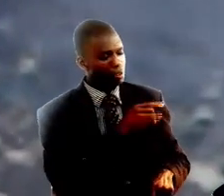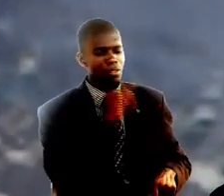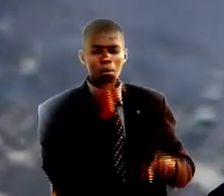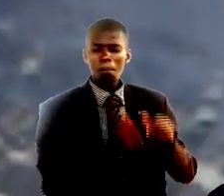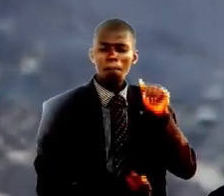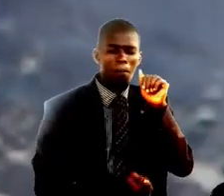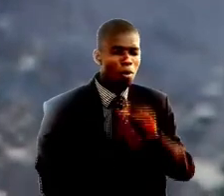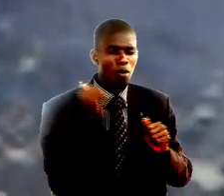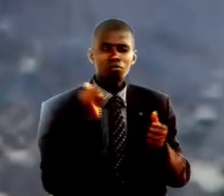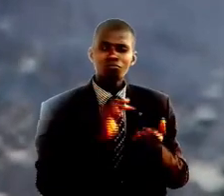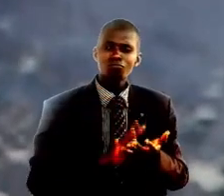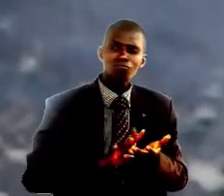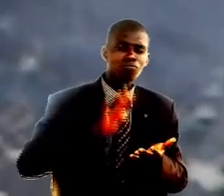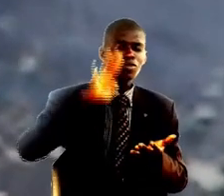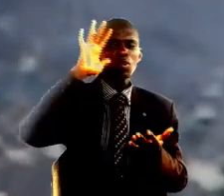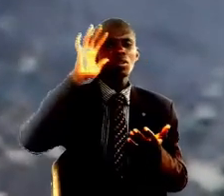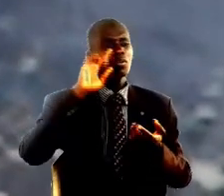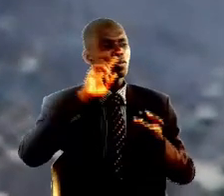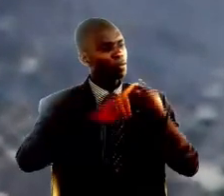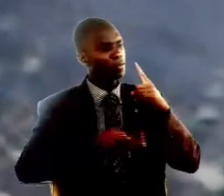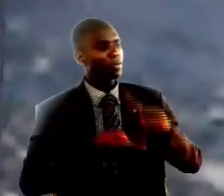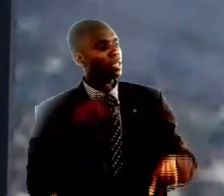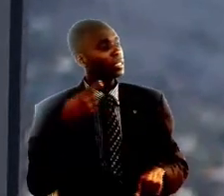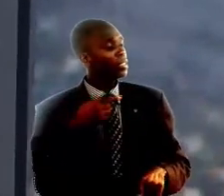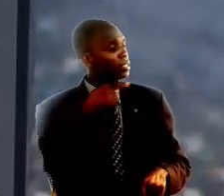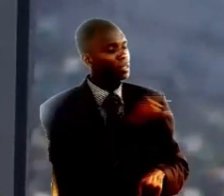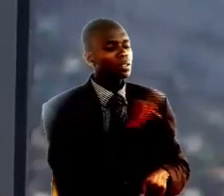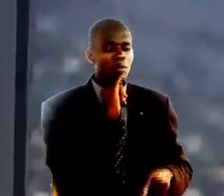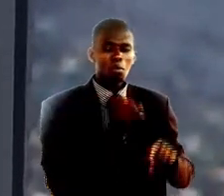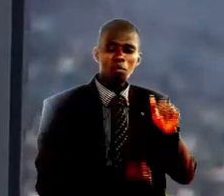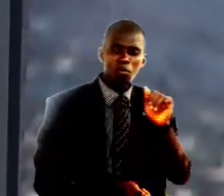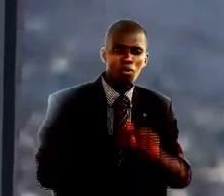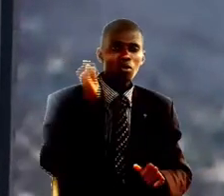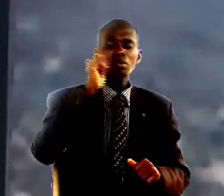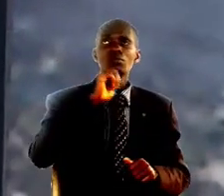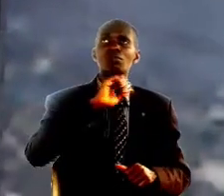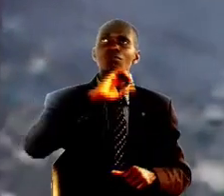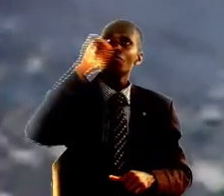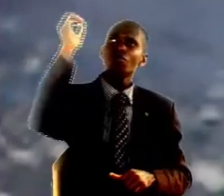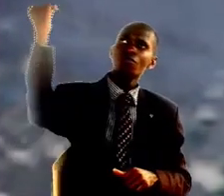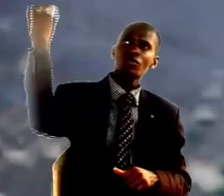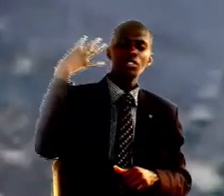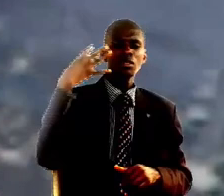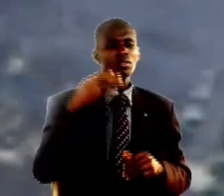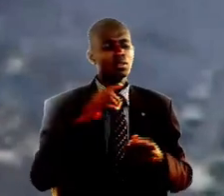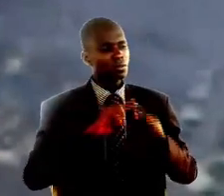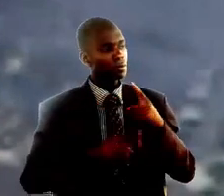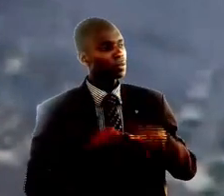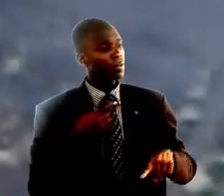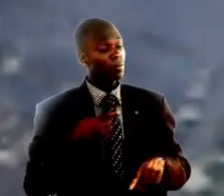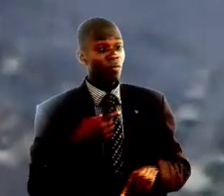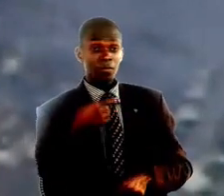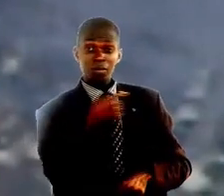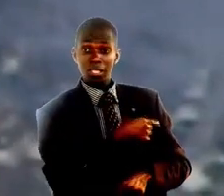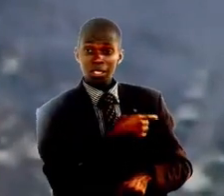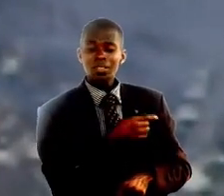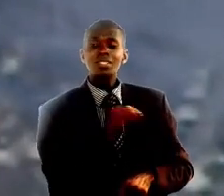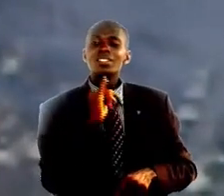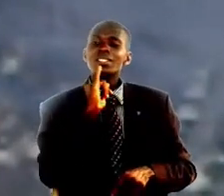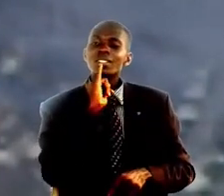all associates, and the most gracious of all associates. In fact, he